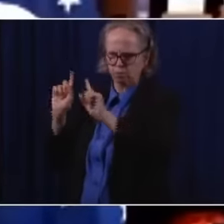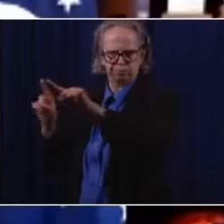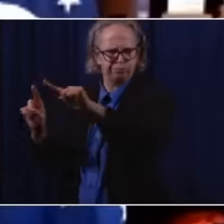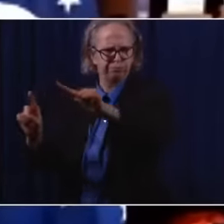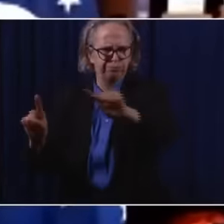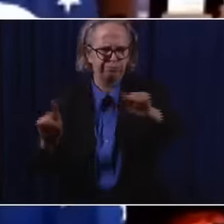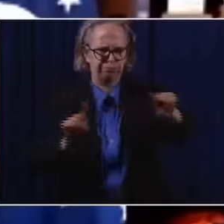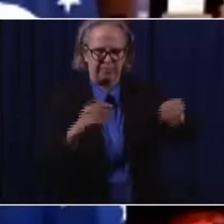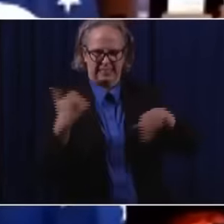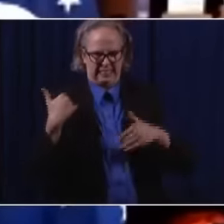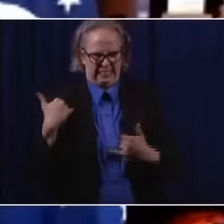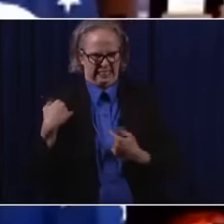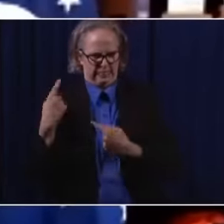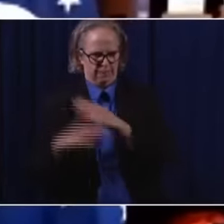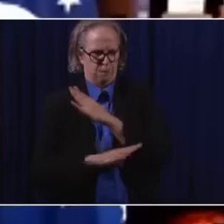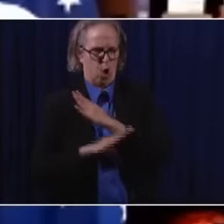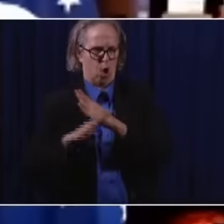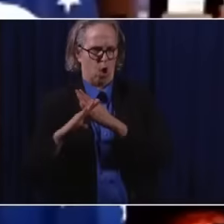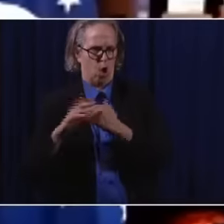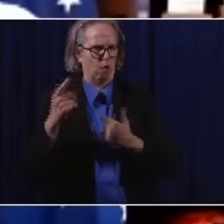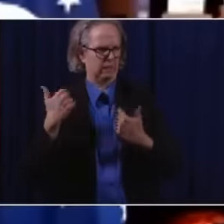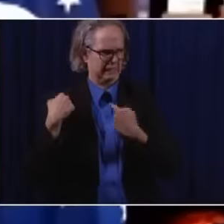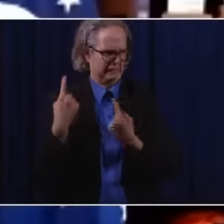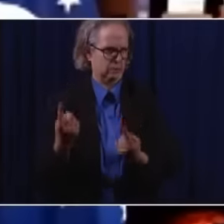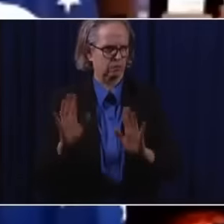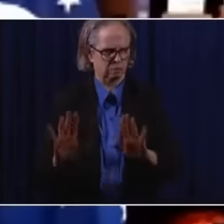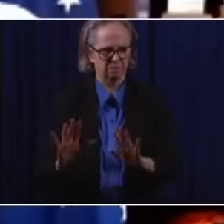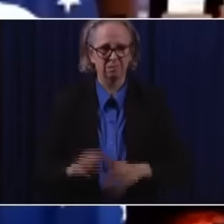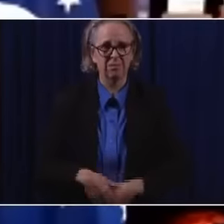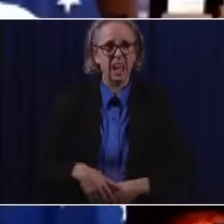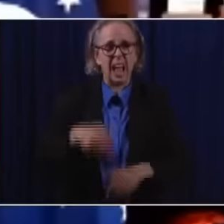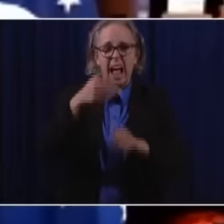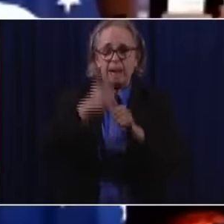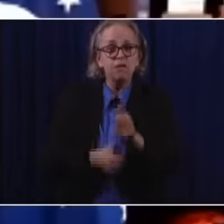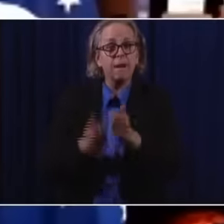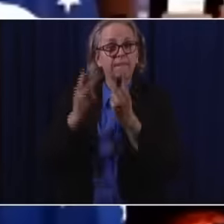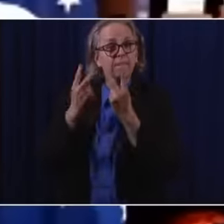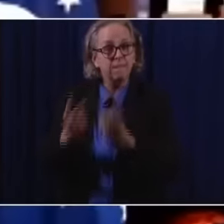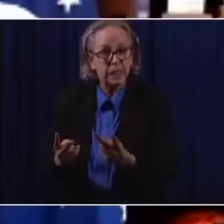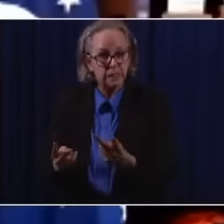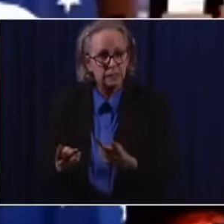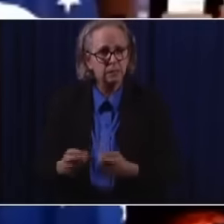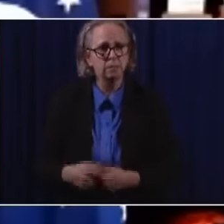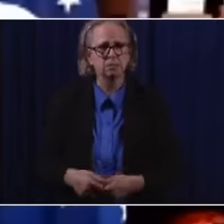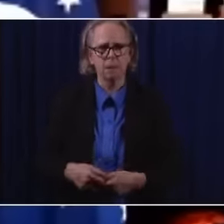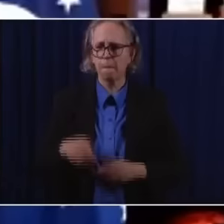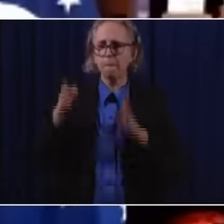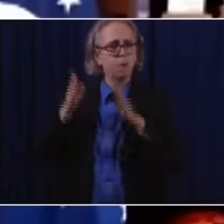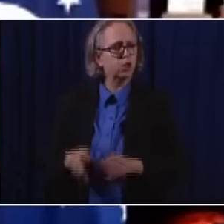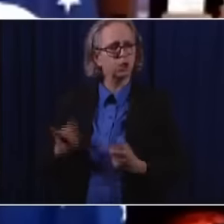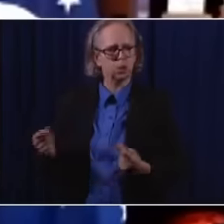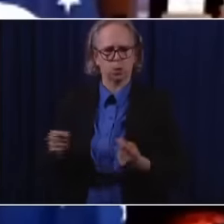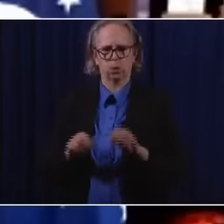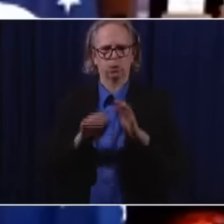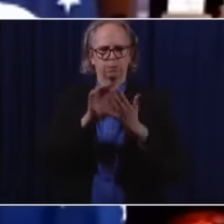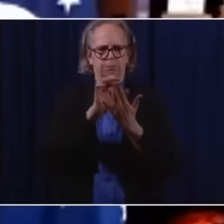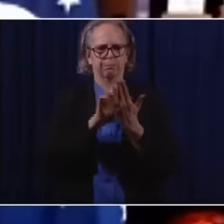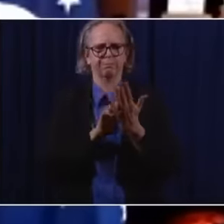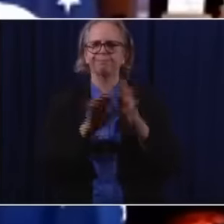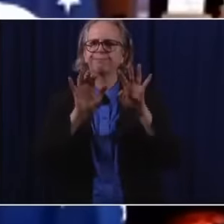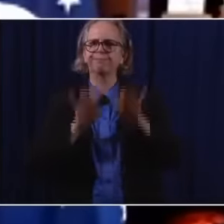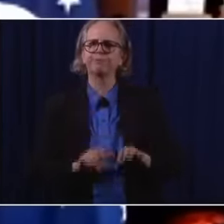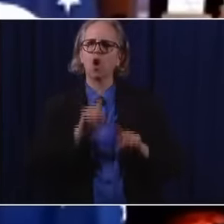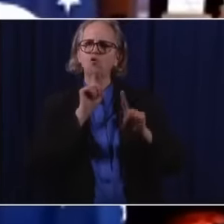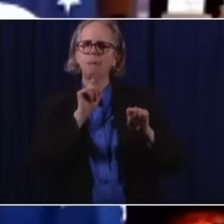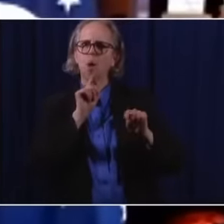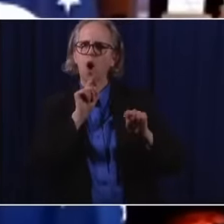so far. Every visit results in a report back to the school to advise them on how